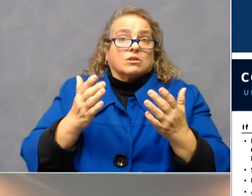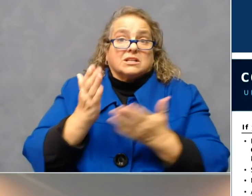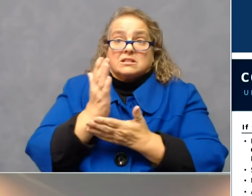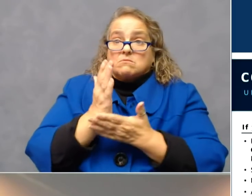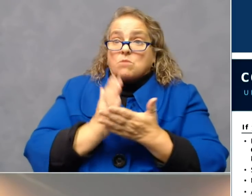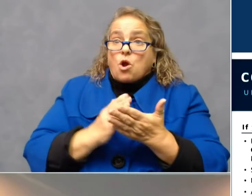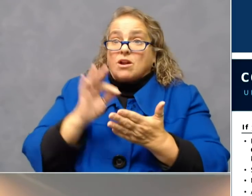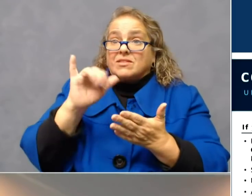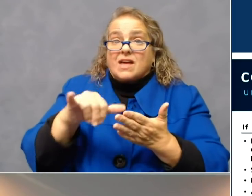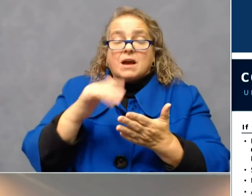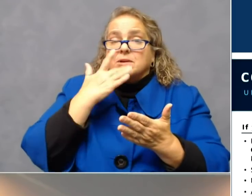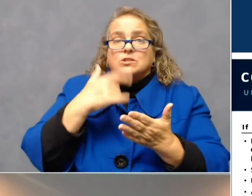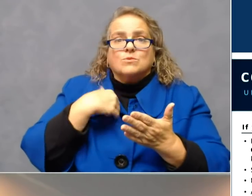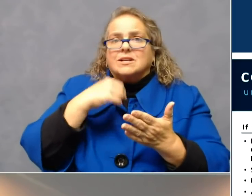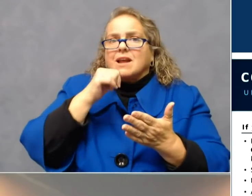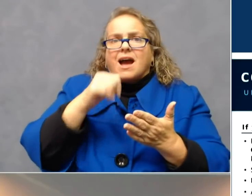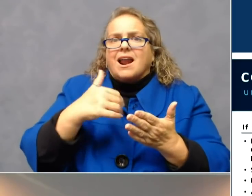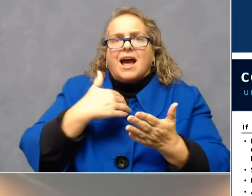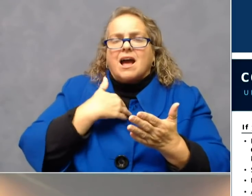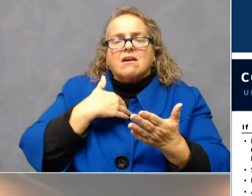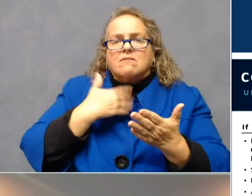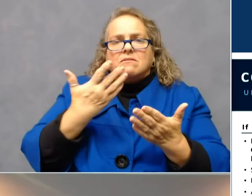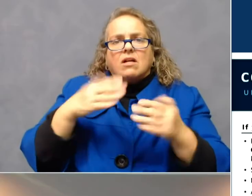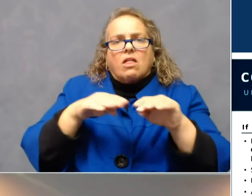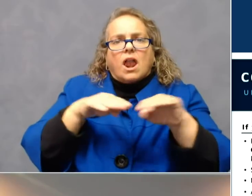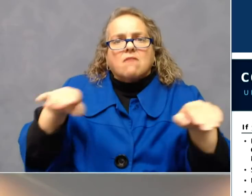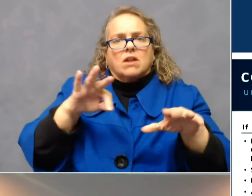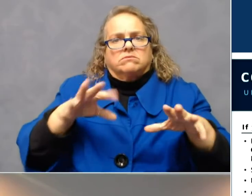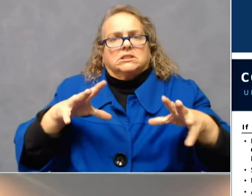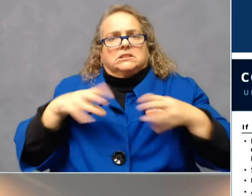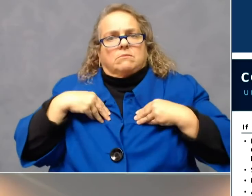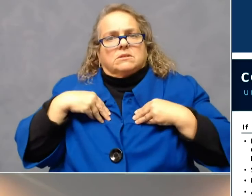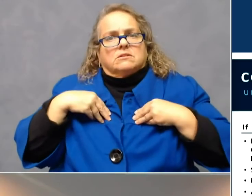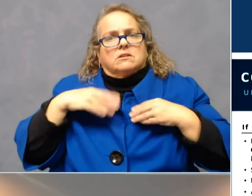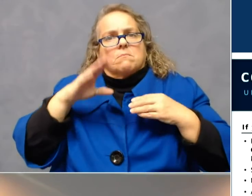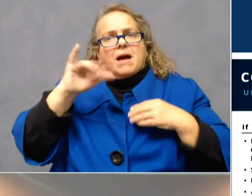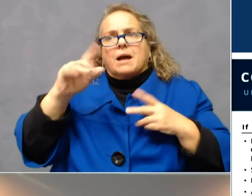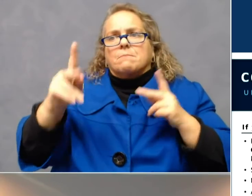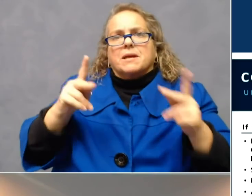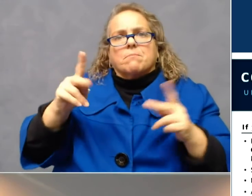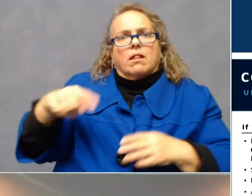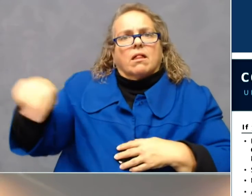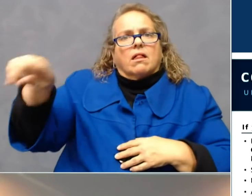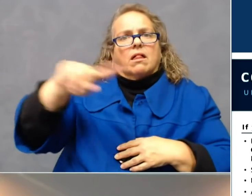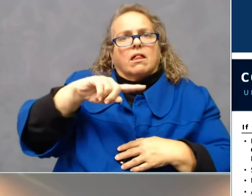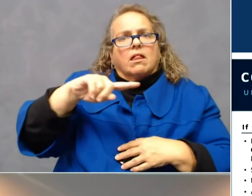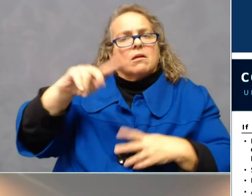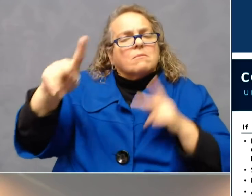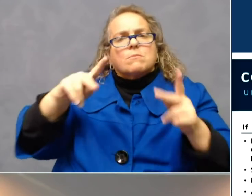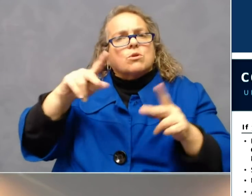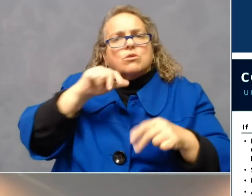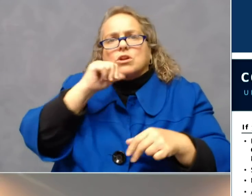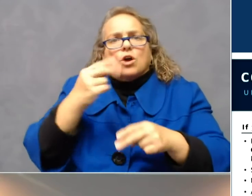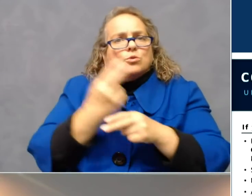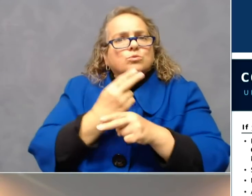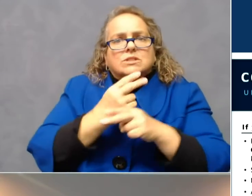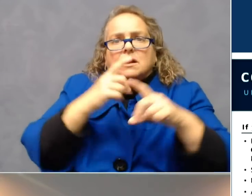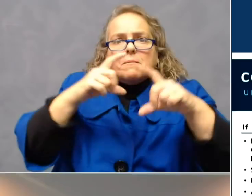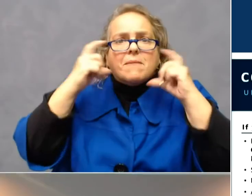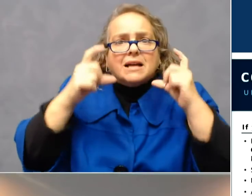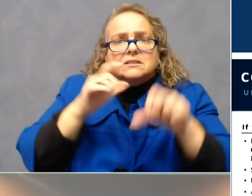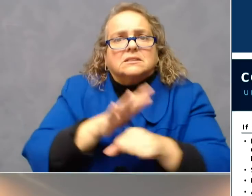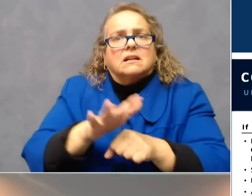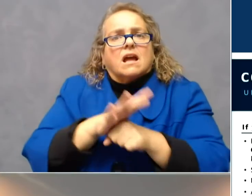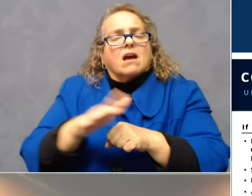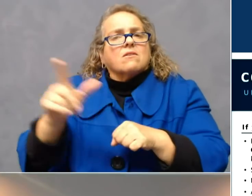of compliance that we need to have with the public health recommendations around masking and social distancing and so forth. But we can turn